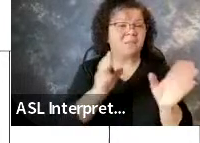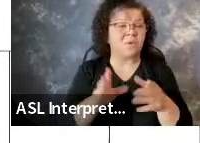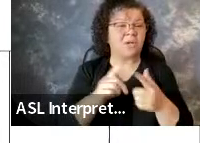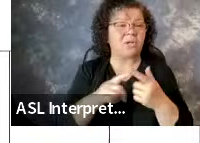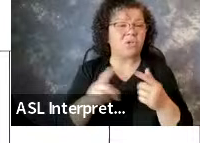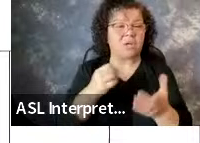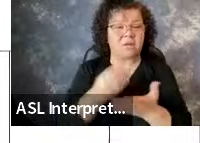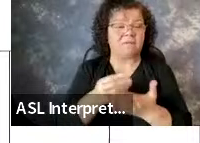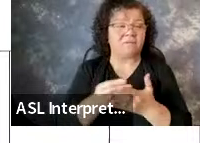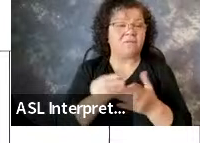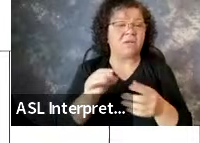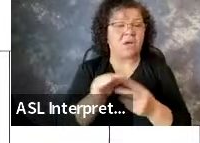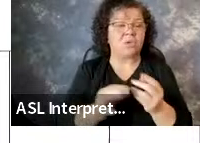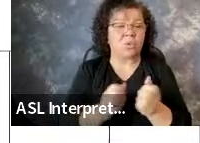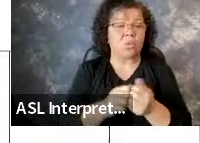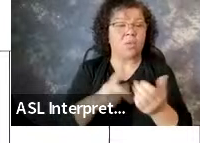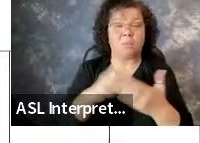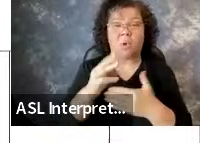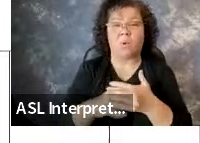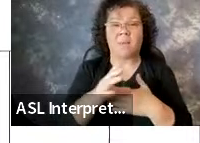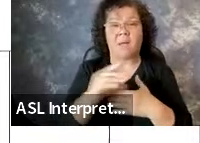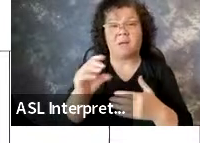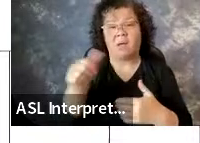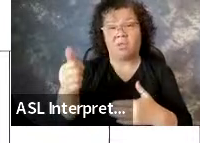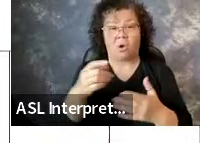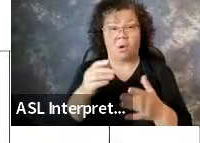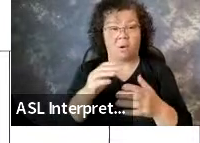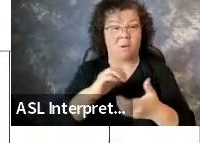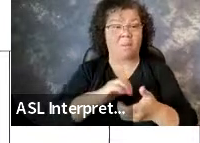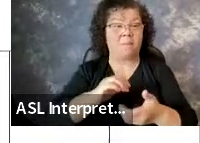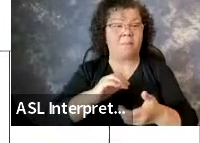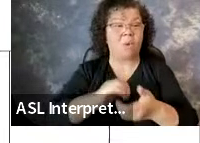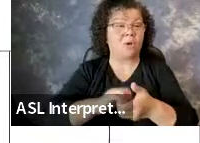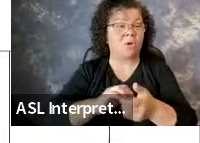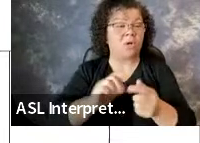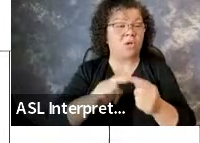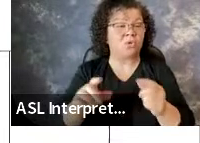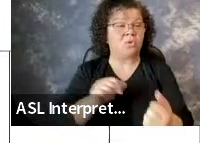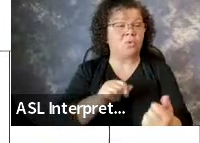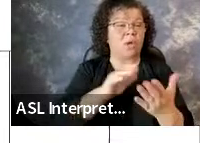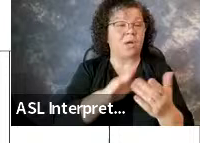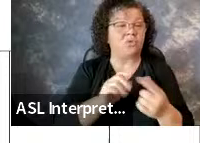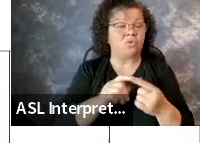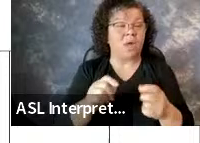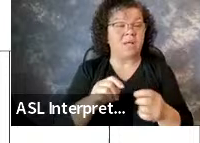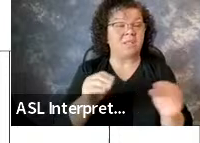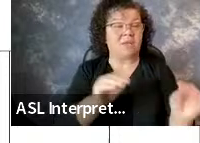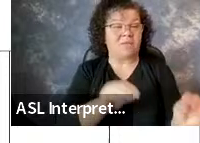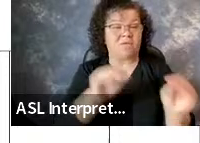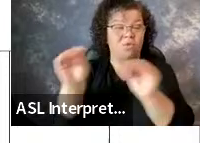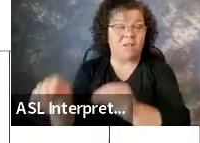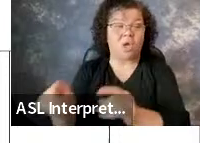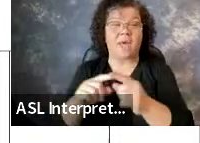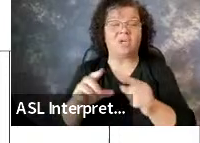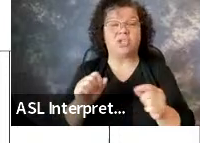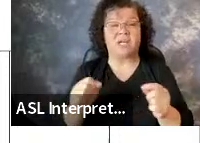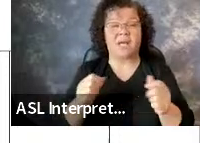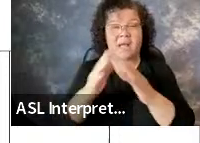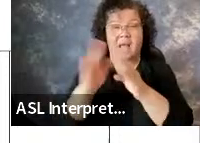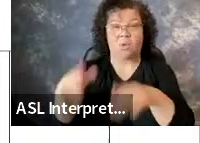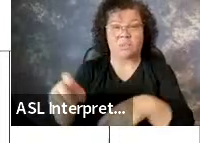options with the program and other partners that can be implemented to address the relocation and housing needs of people